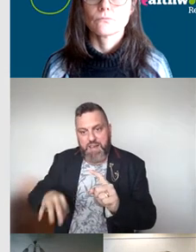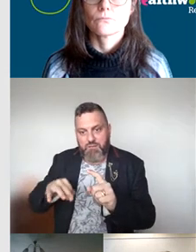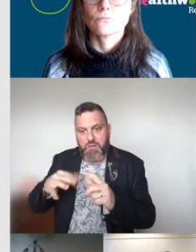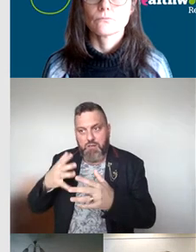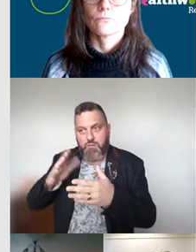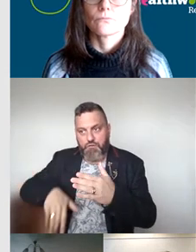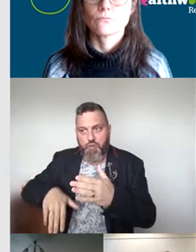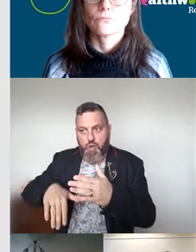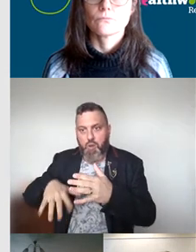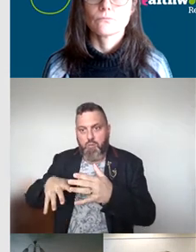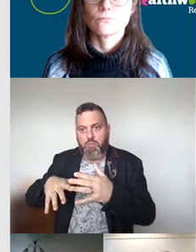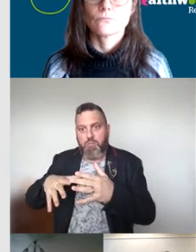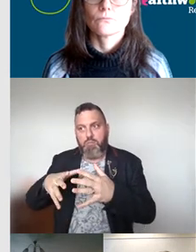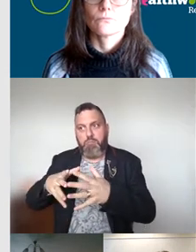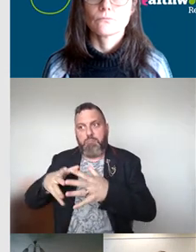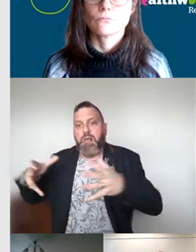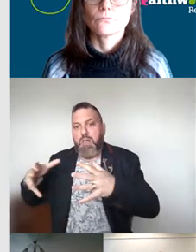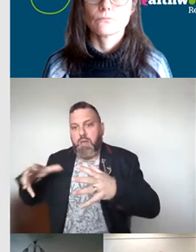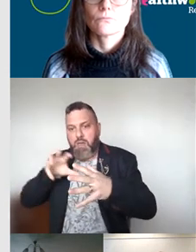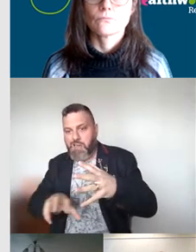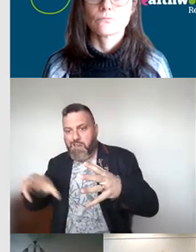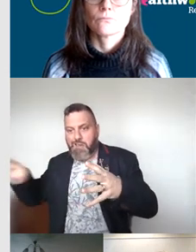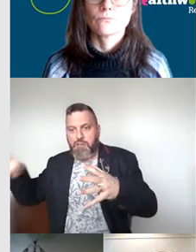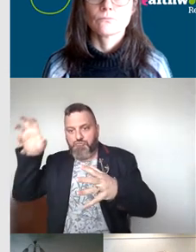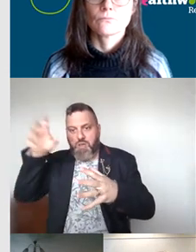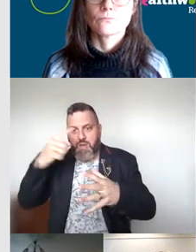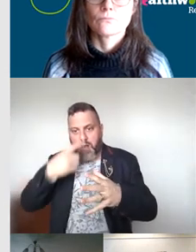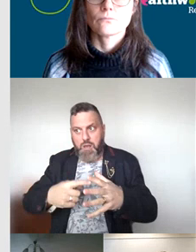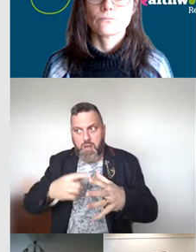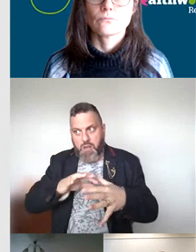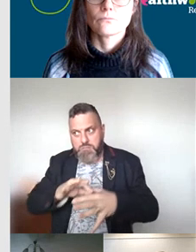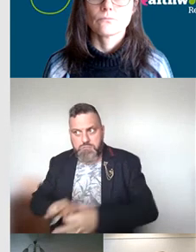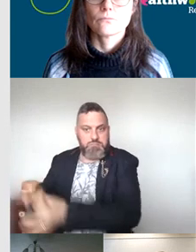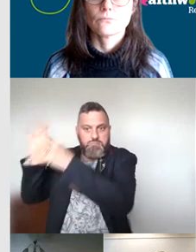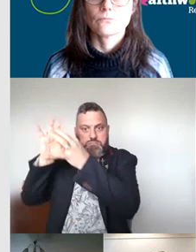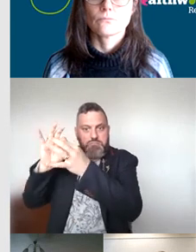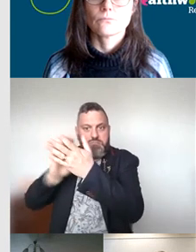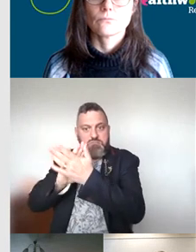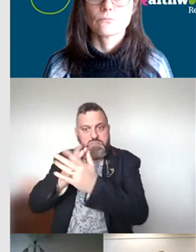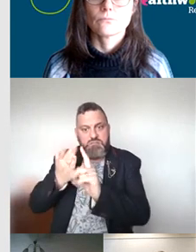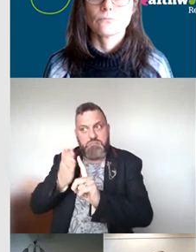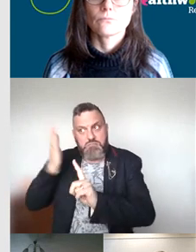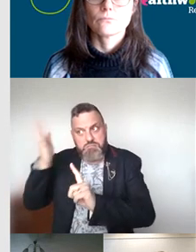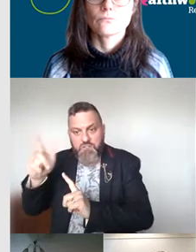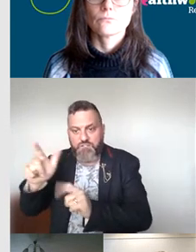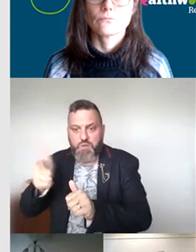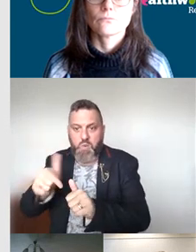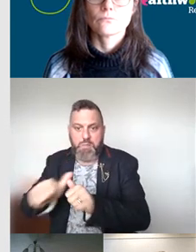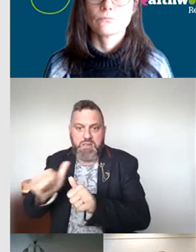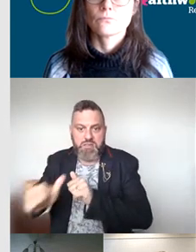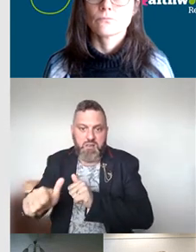scale of the collaborations that we've got across our geographical area.